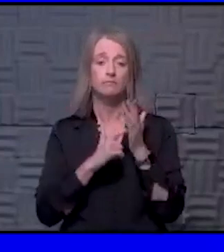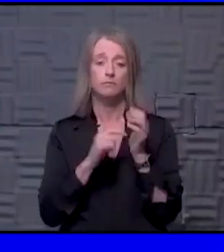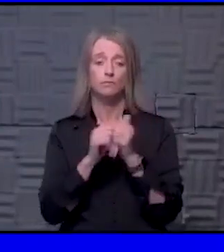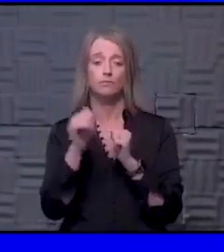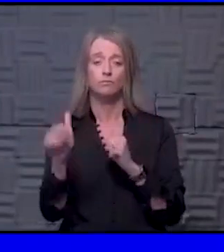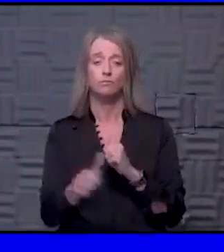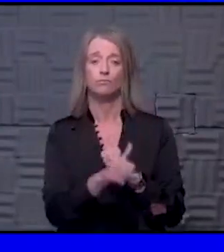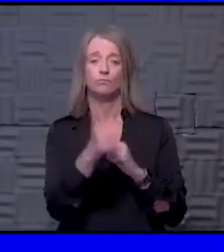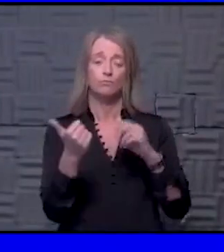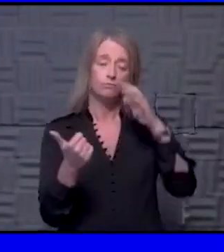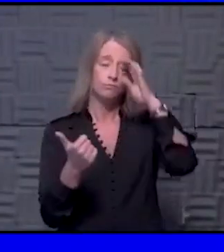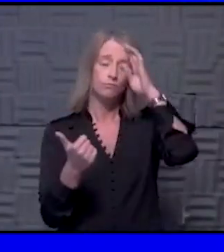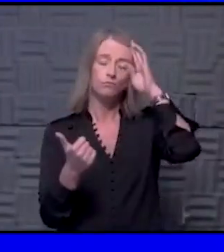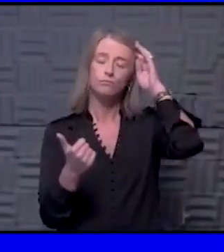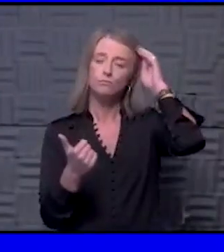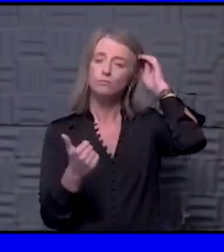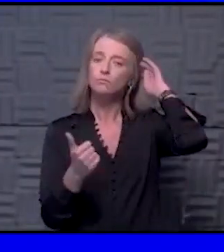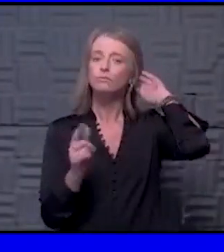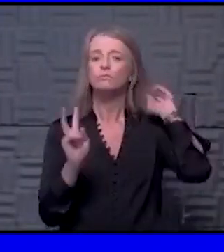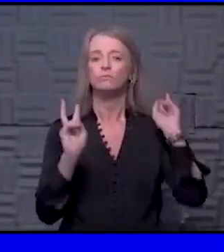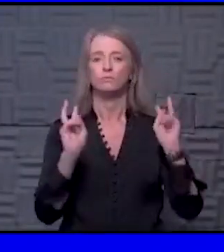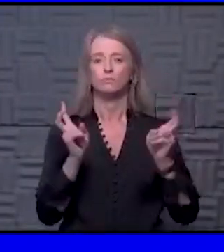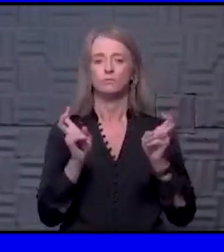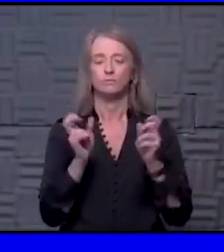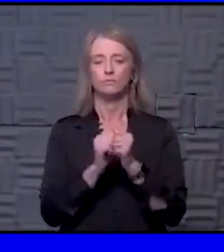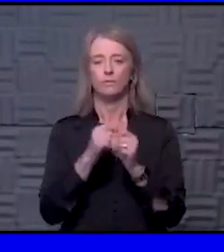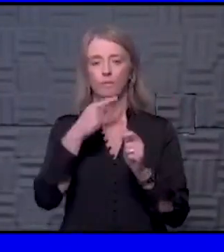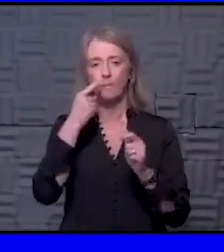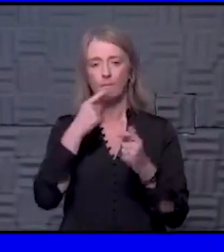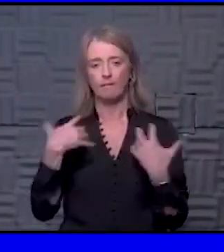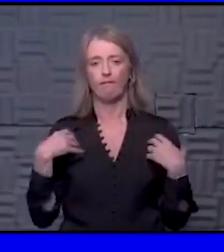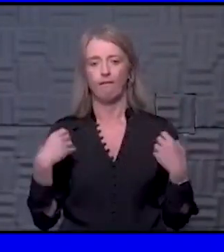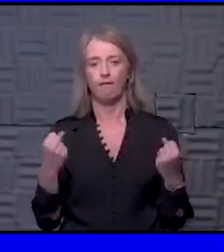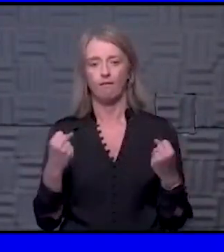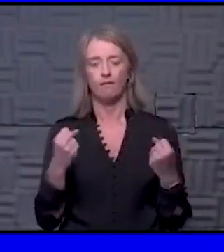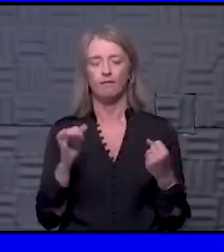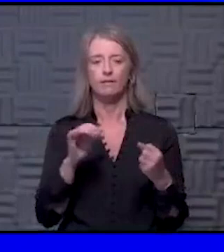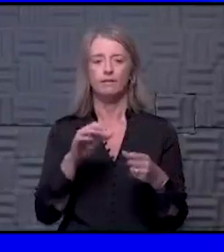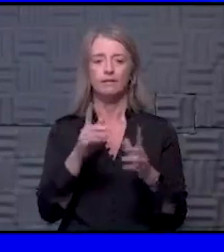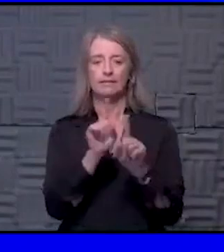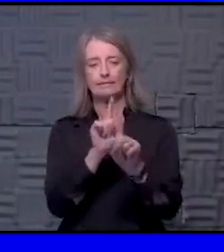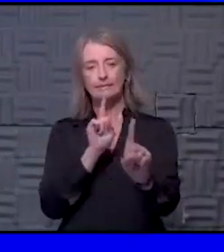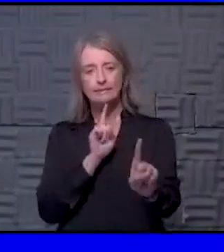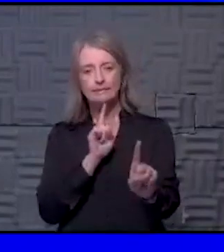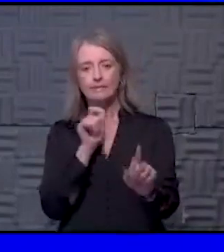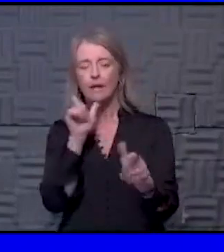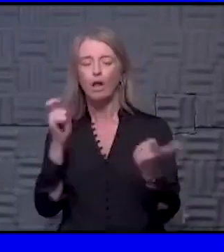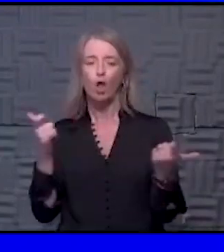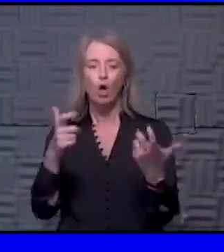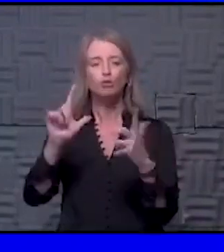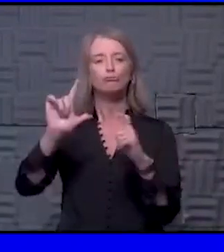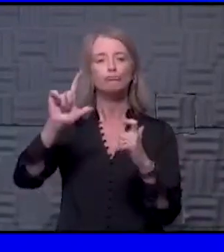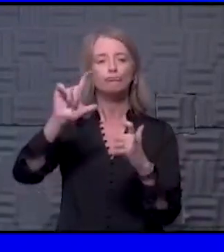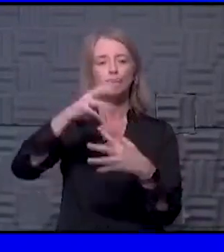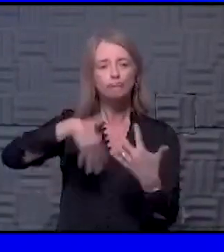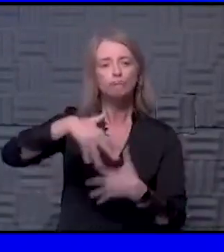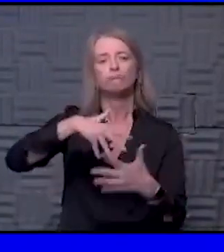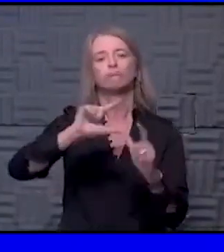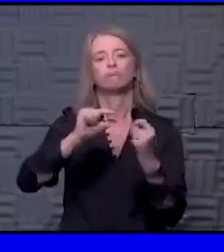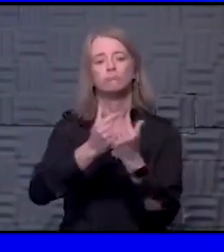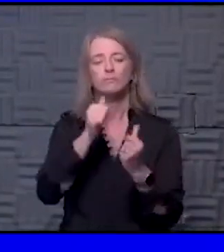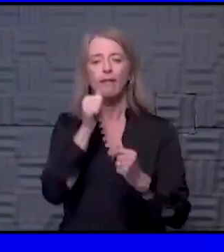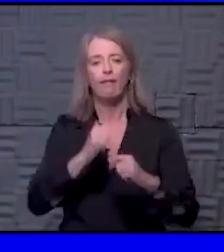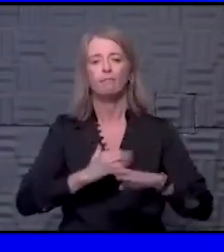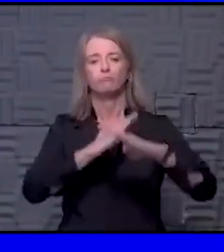with other issues in public health, such as the distancing and not meeting in large groups, those things help